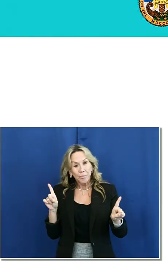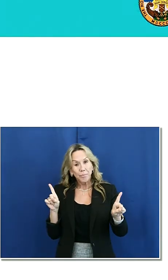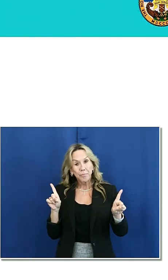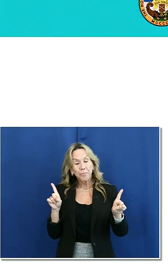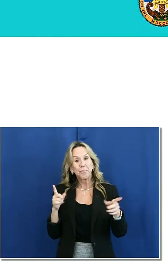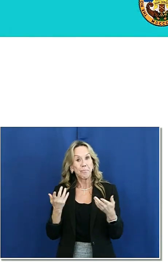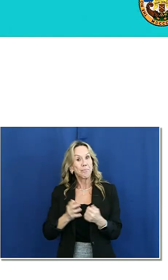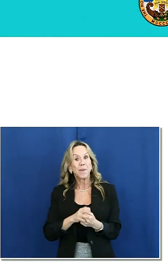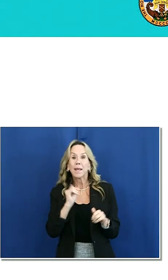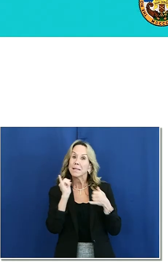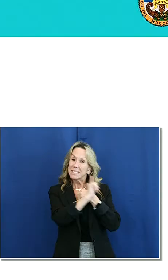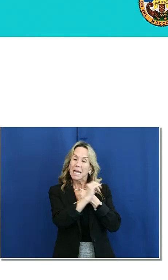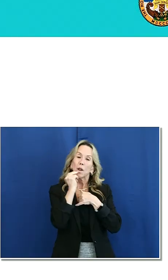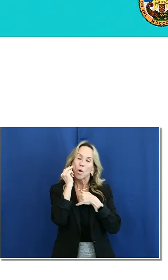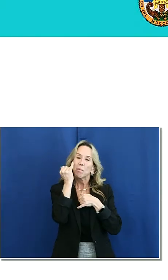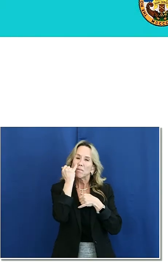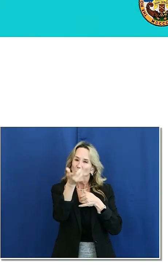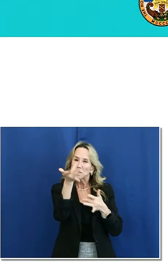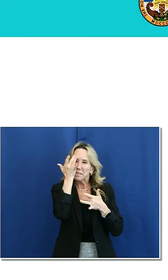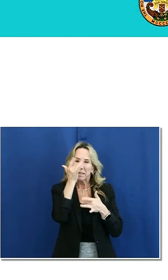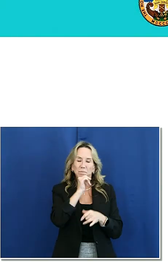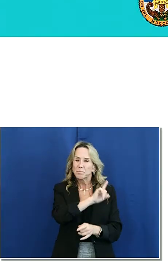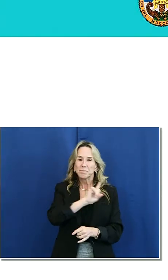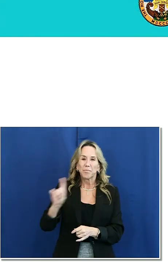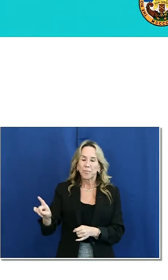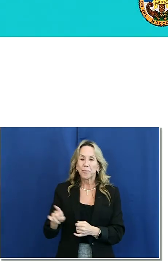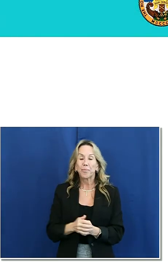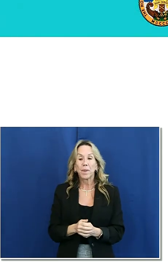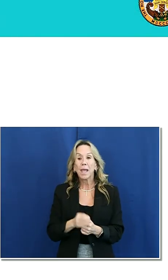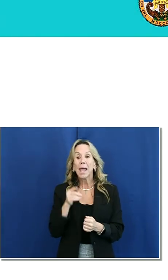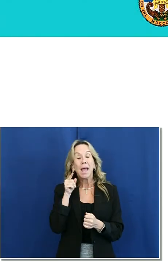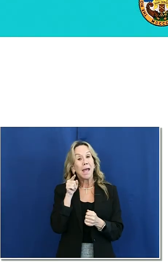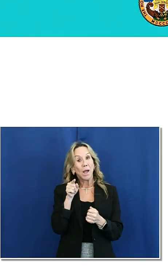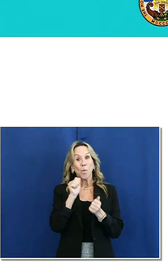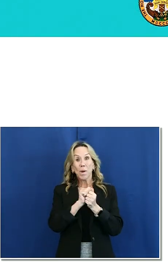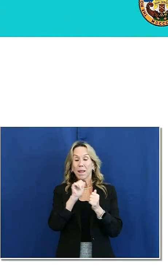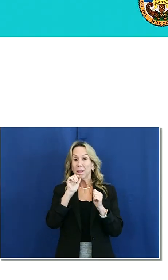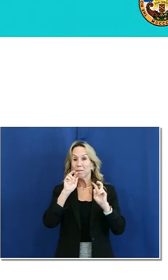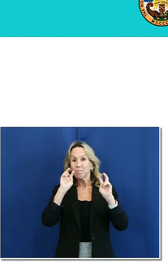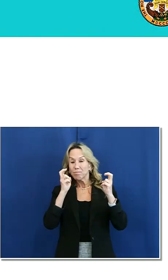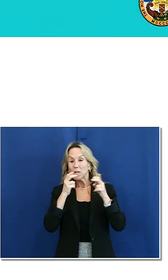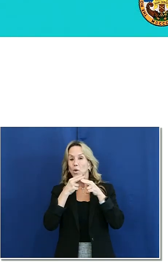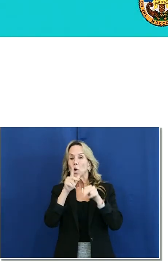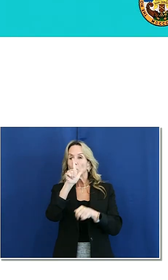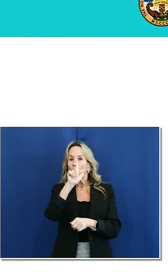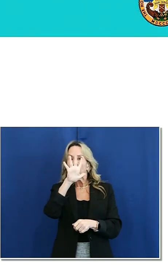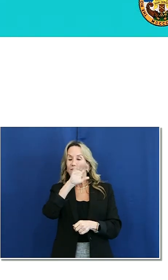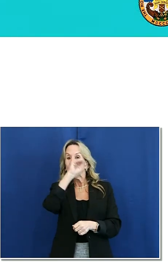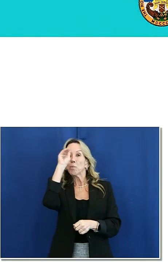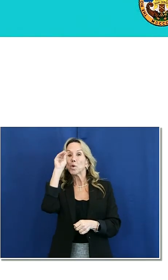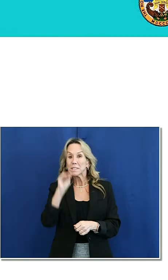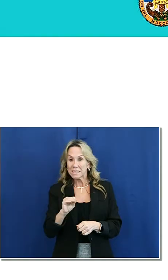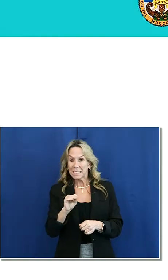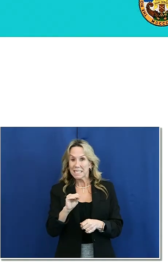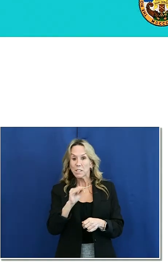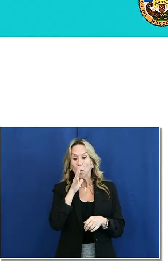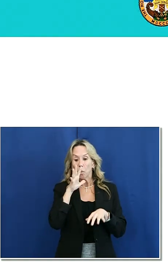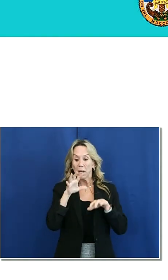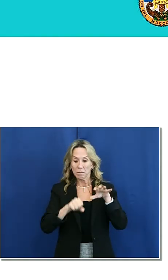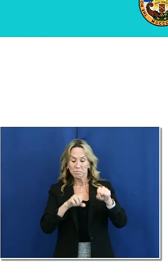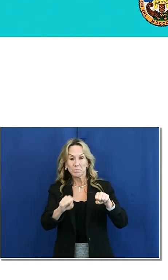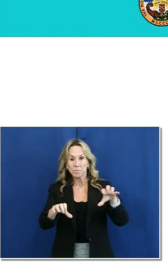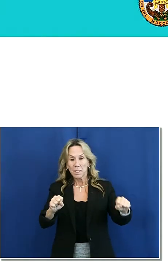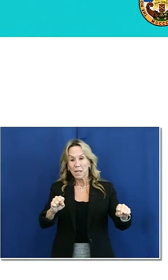and staying home if you are sick. And this is with a 25 percent capacity, or 100